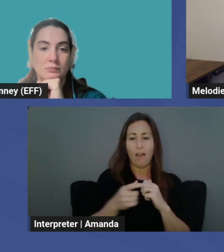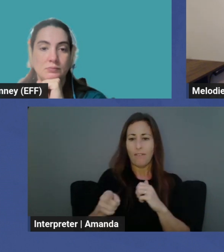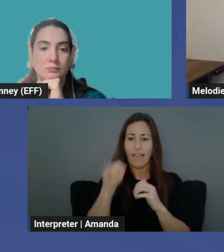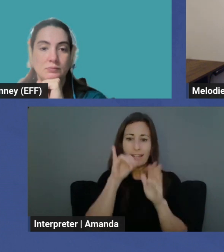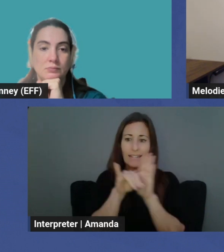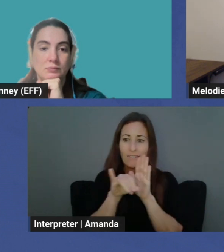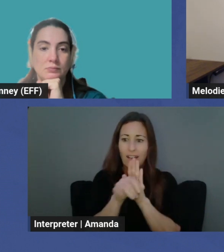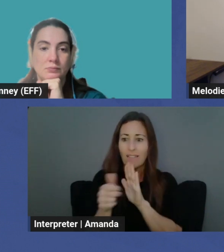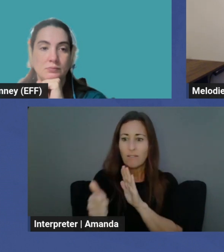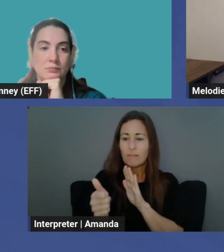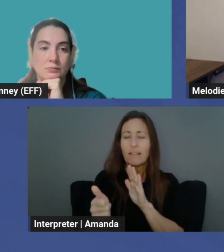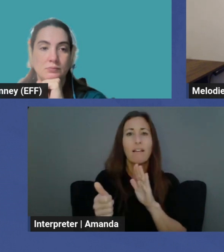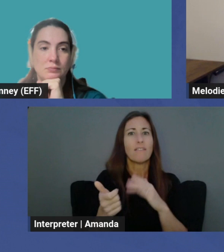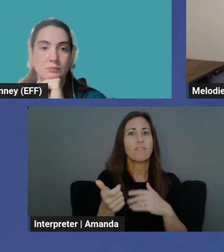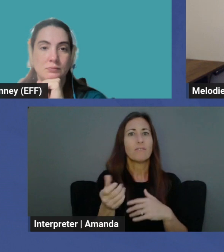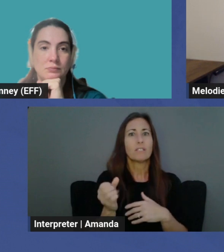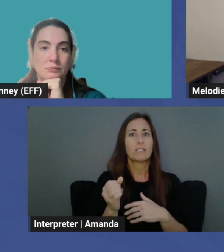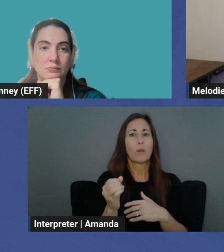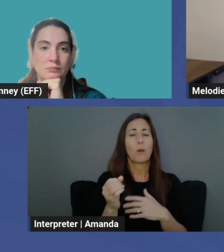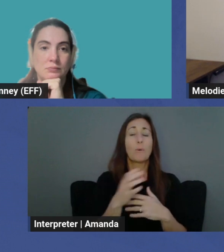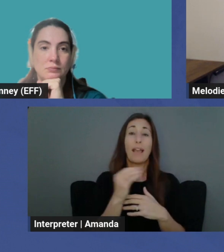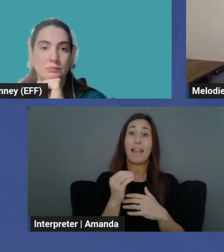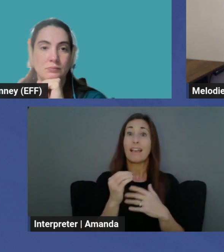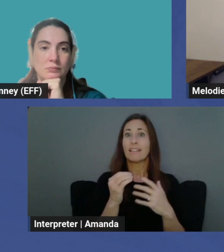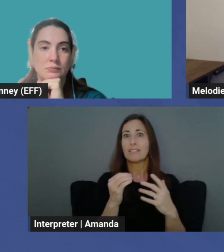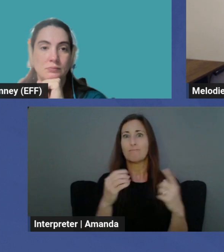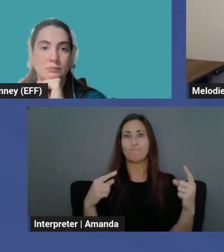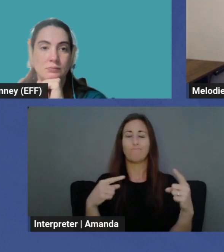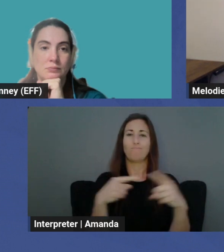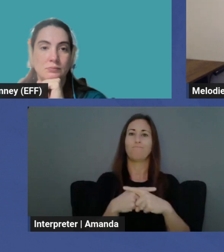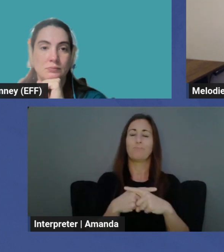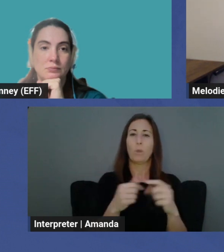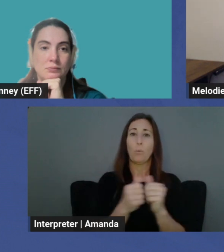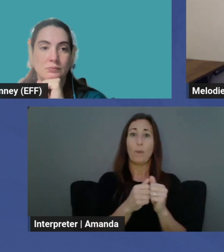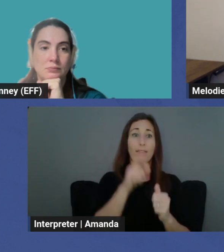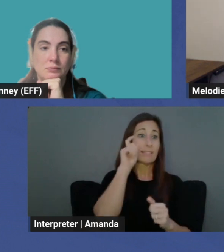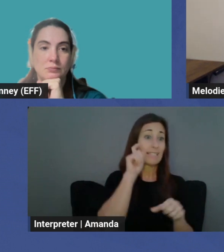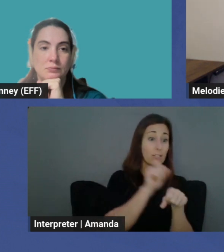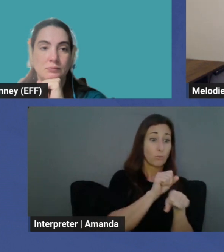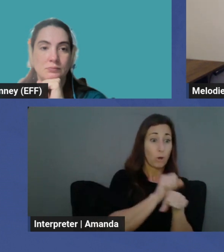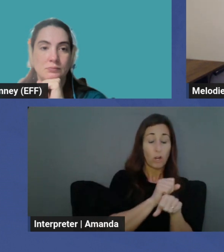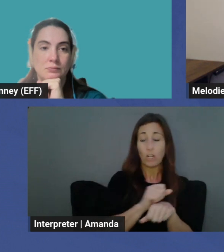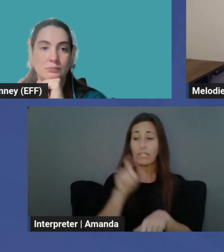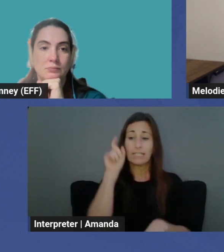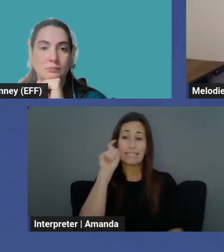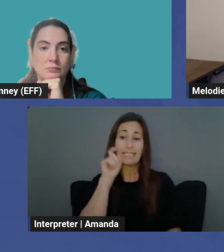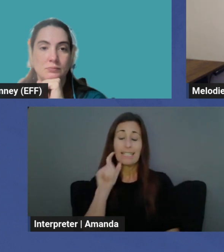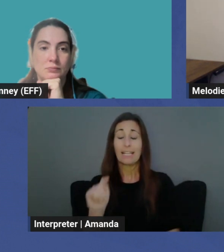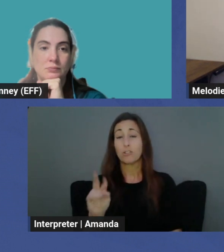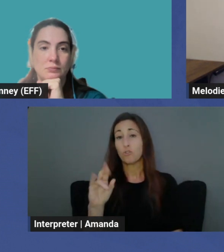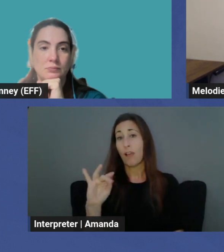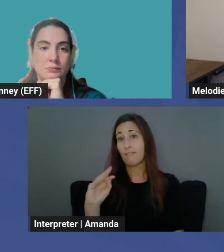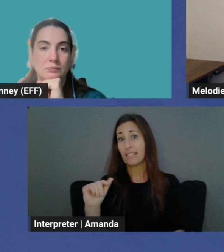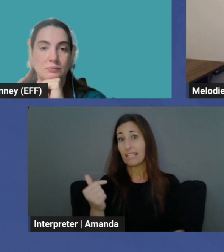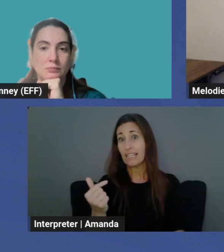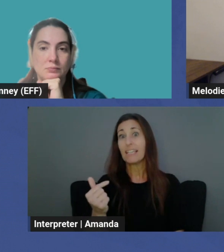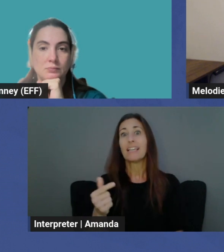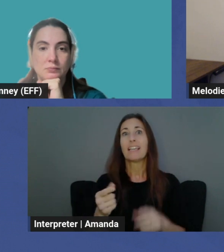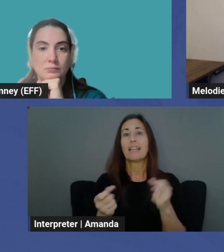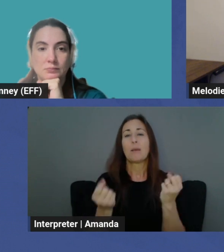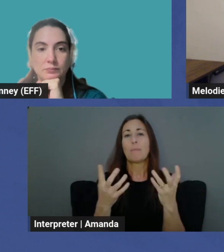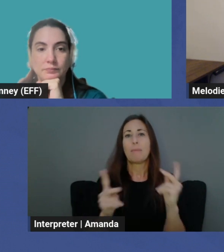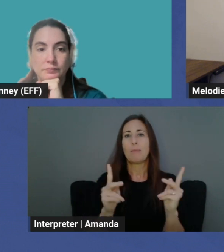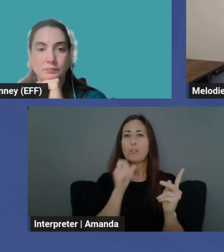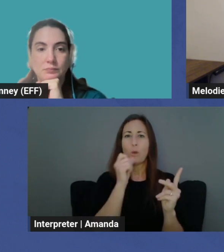And again, there's this conflation with sex work and sex trafficking that a lot of people just really don't take the time to understand the nuances between.